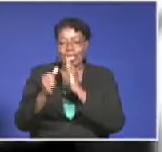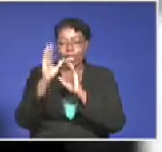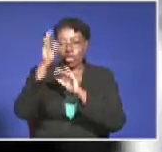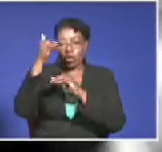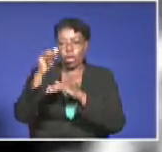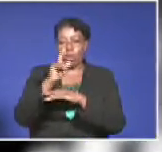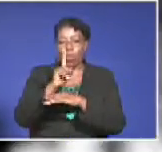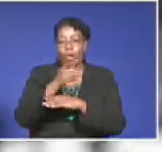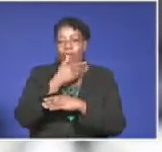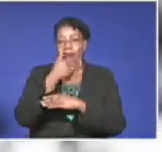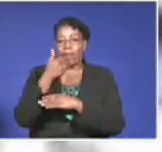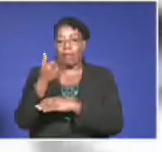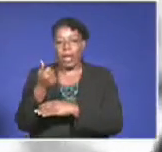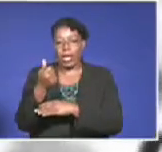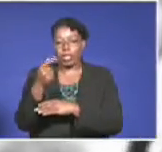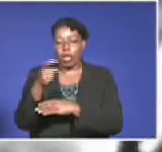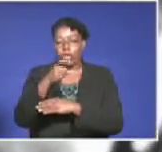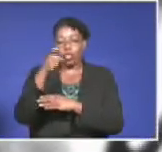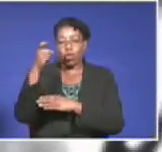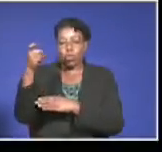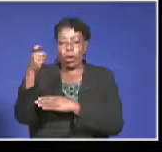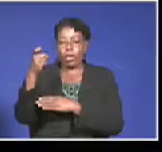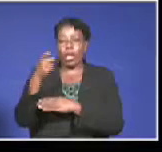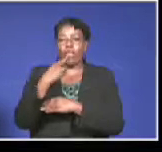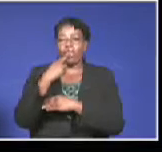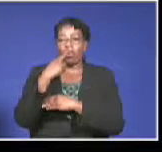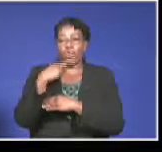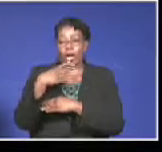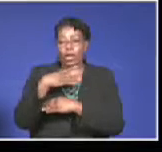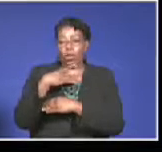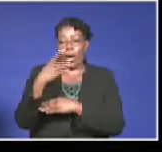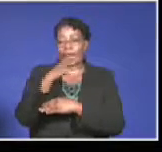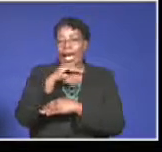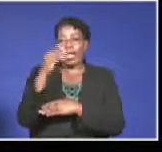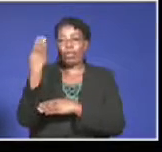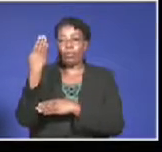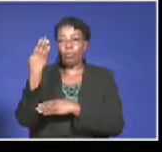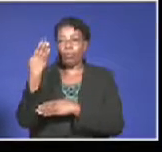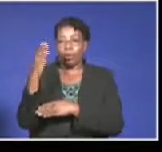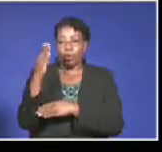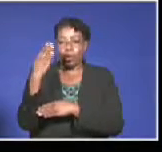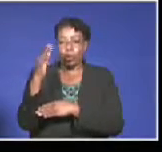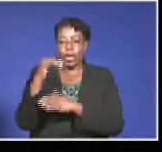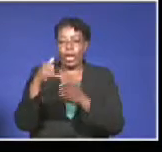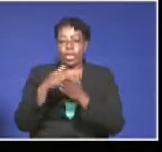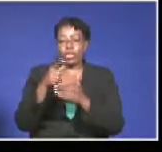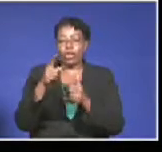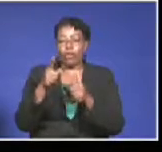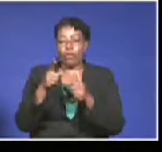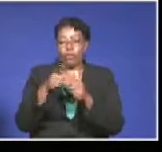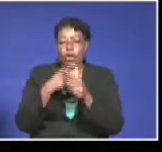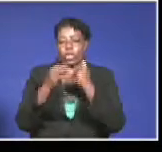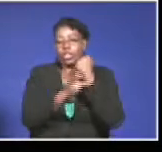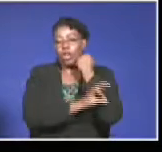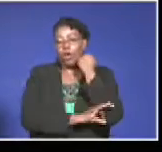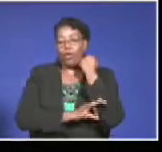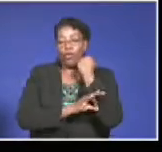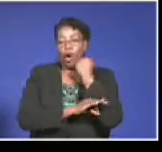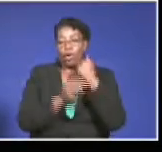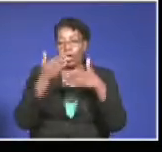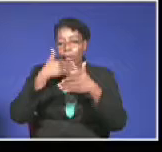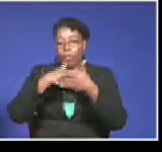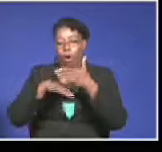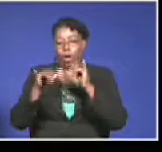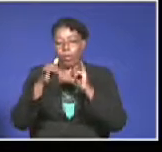considered one of the best ever to wear the Globetrotters red, white, and blue. Goose was the Globetrotters' first foreign-born player, having come from